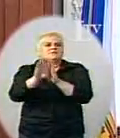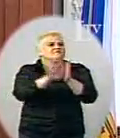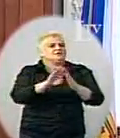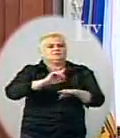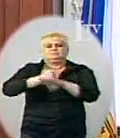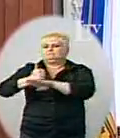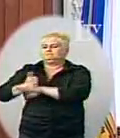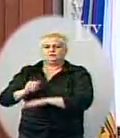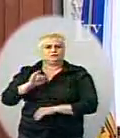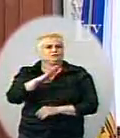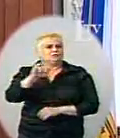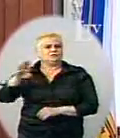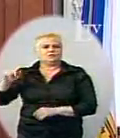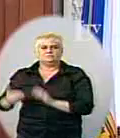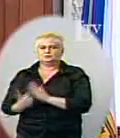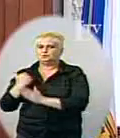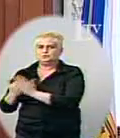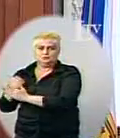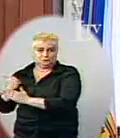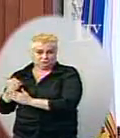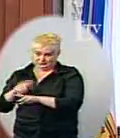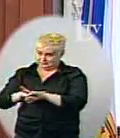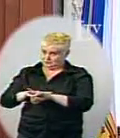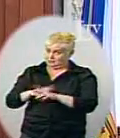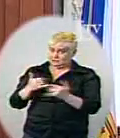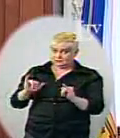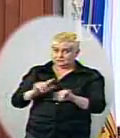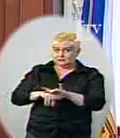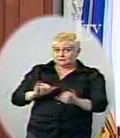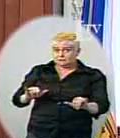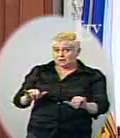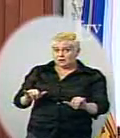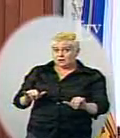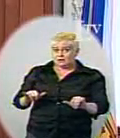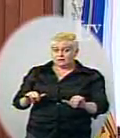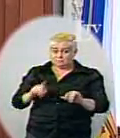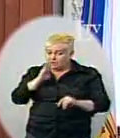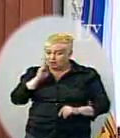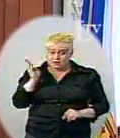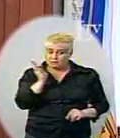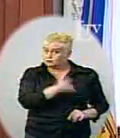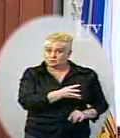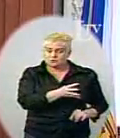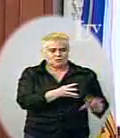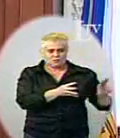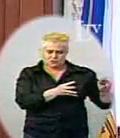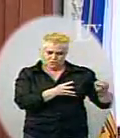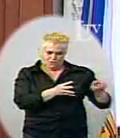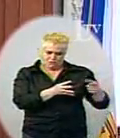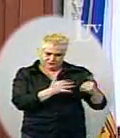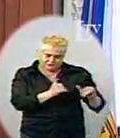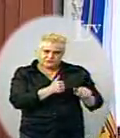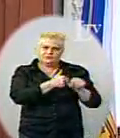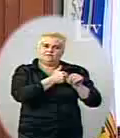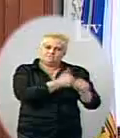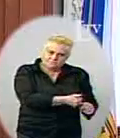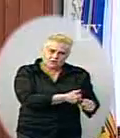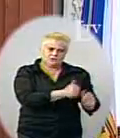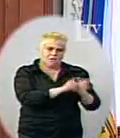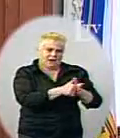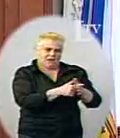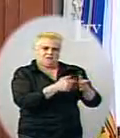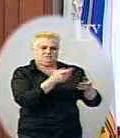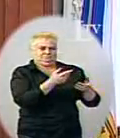time, it recognizes that the fiscal capacity of the government is driven by the way public resources are